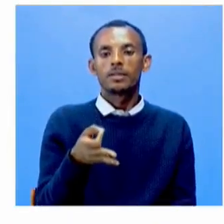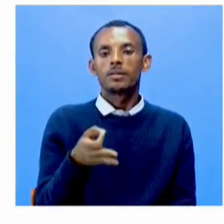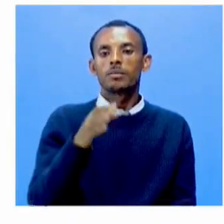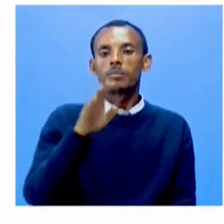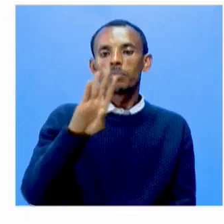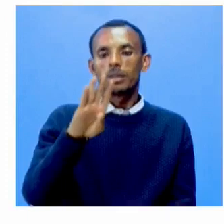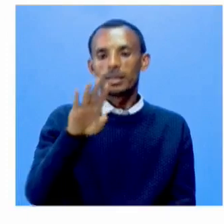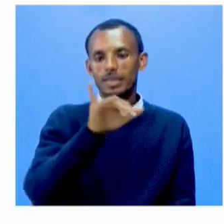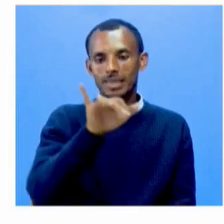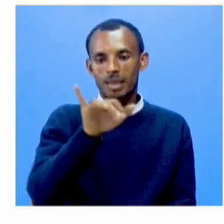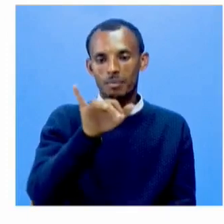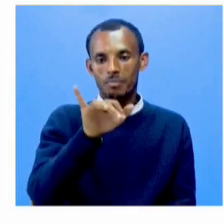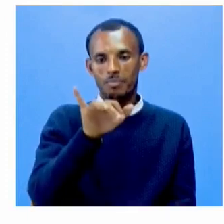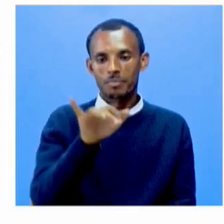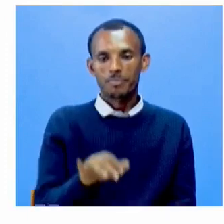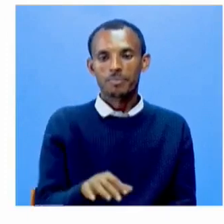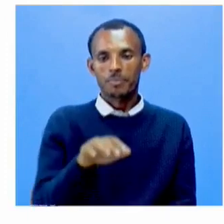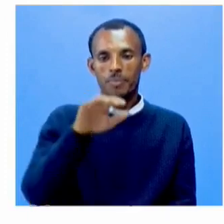B corresponds to,